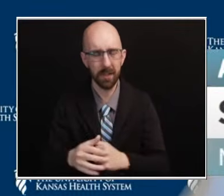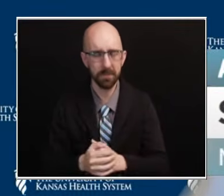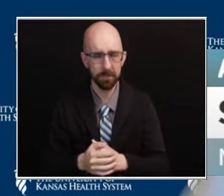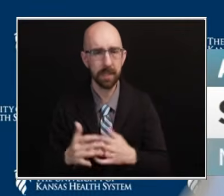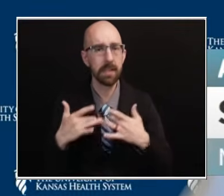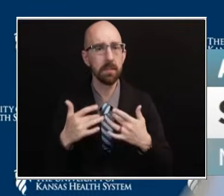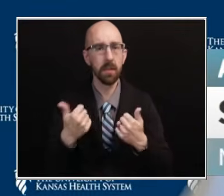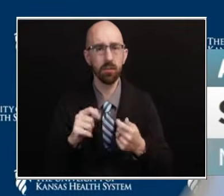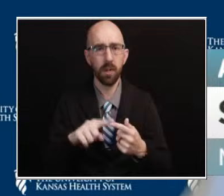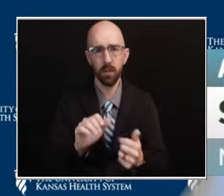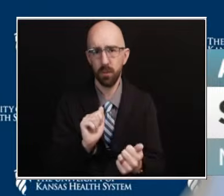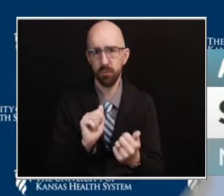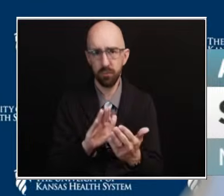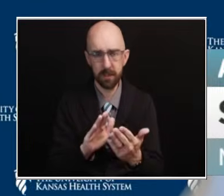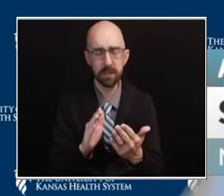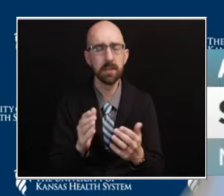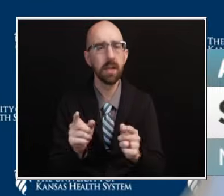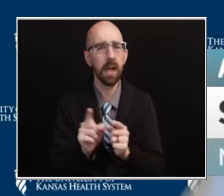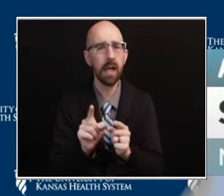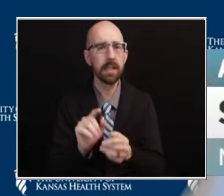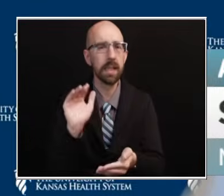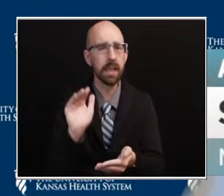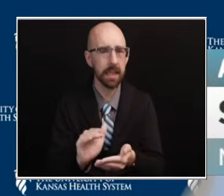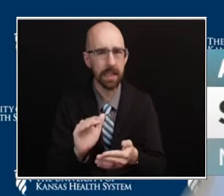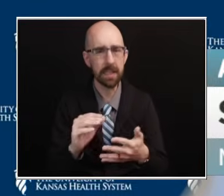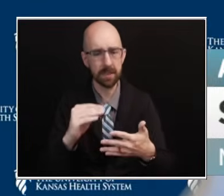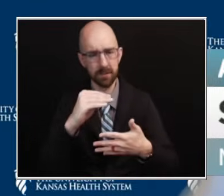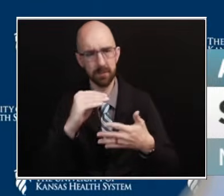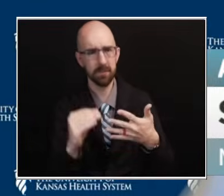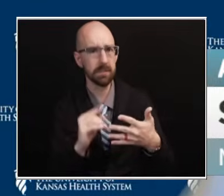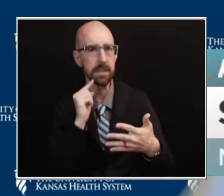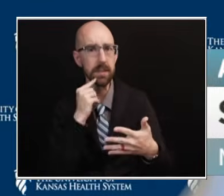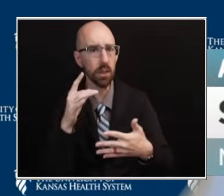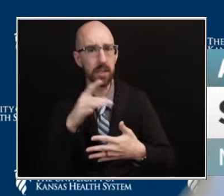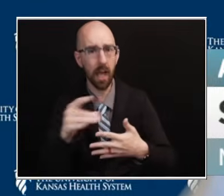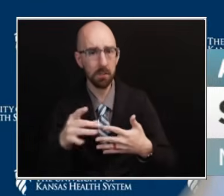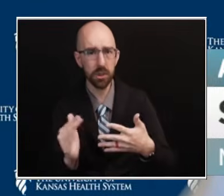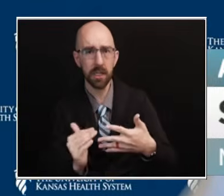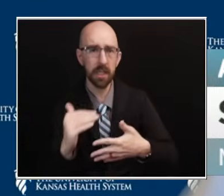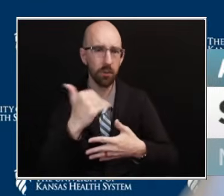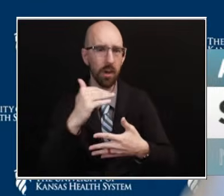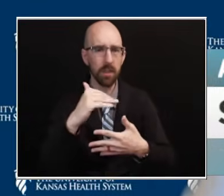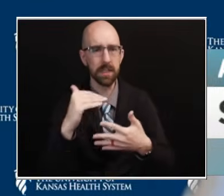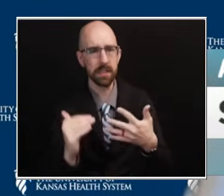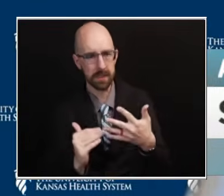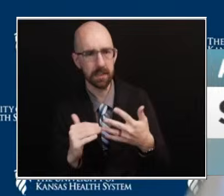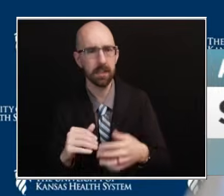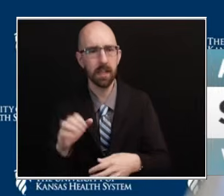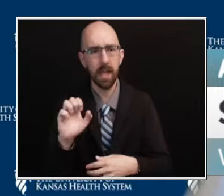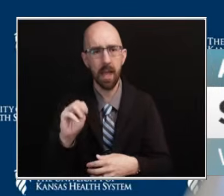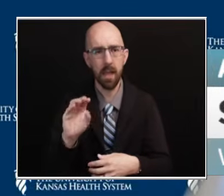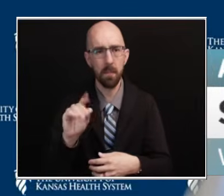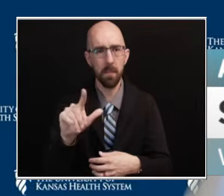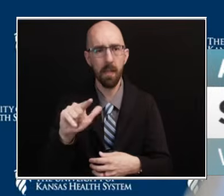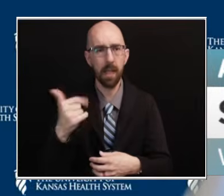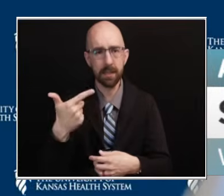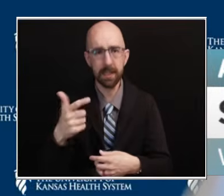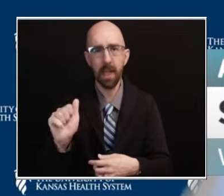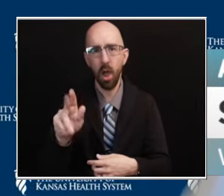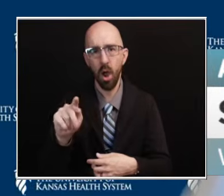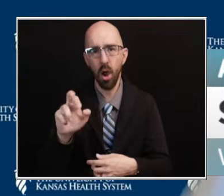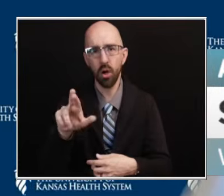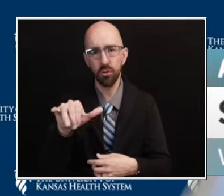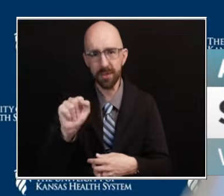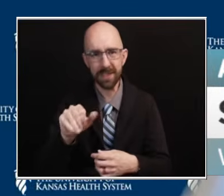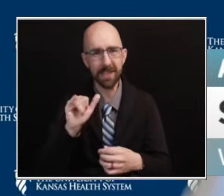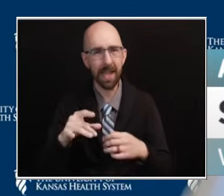to address them as least invasively as we can, either, you know, embolizing the arteries that are leading to the area of the bleeding,